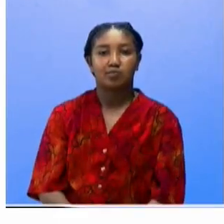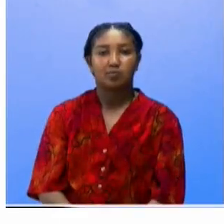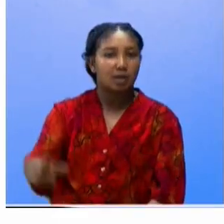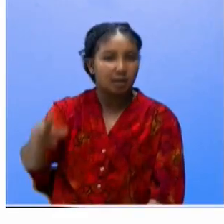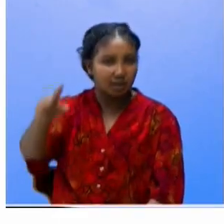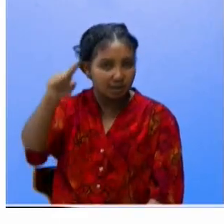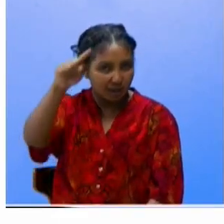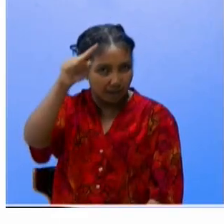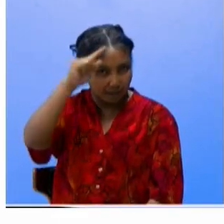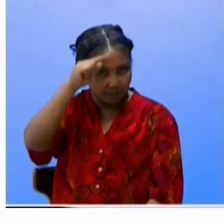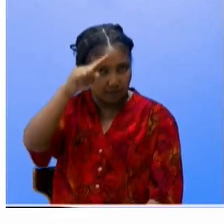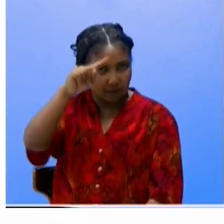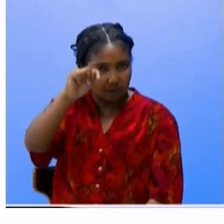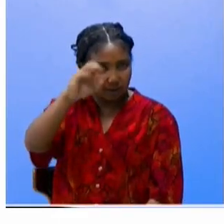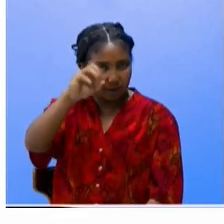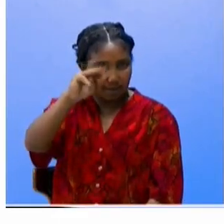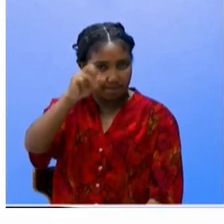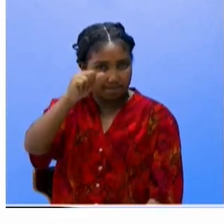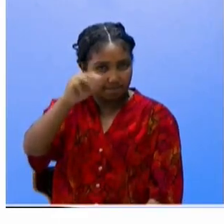Tamam